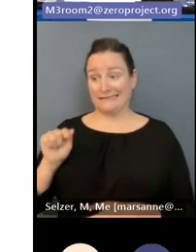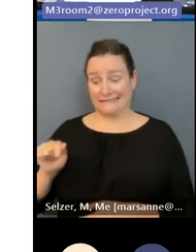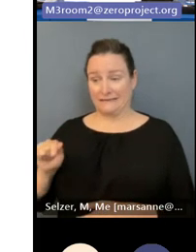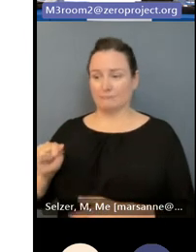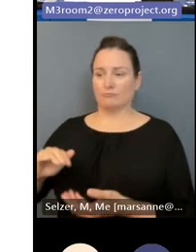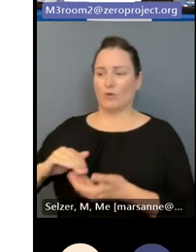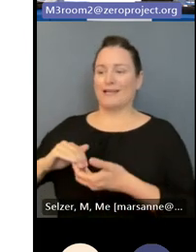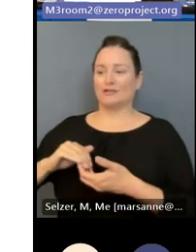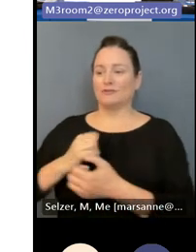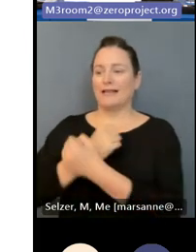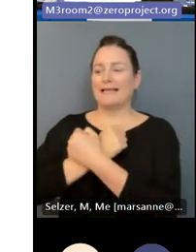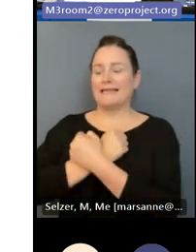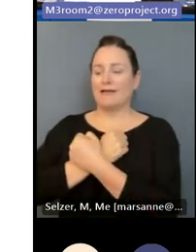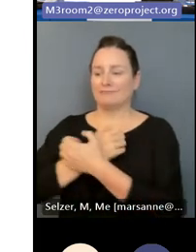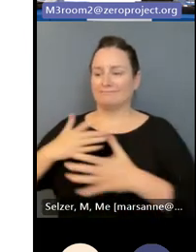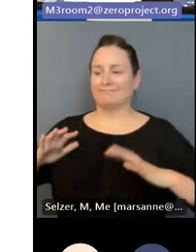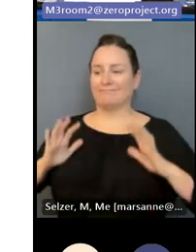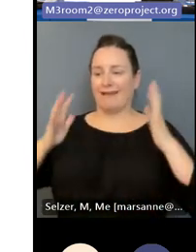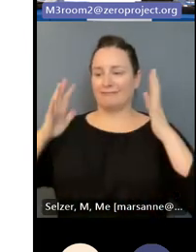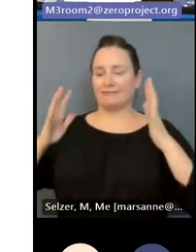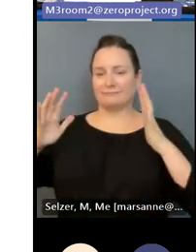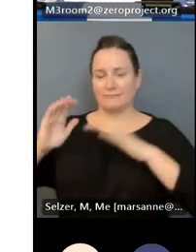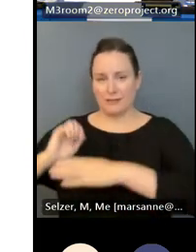Services. I flew down from India, New Delhi.